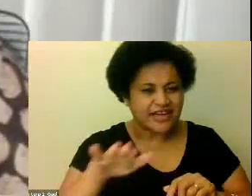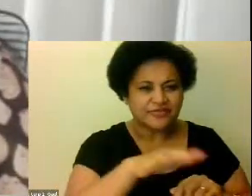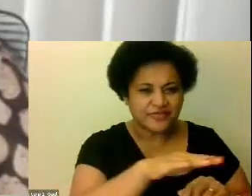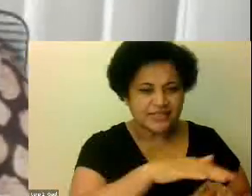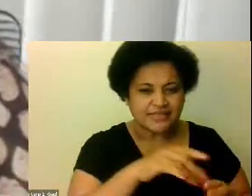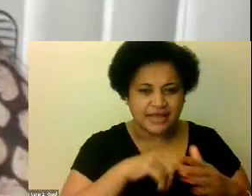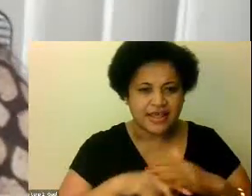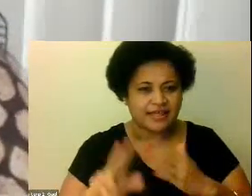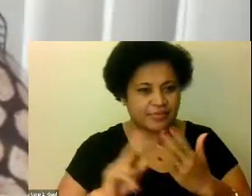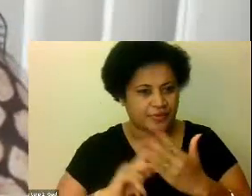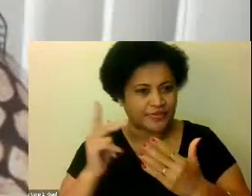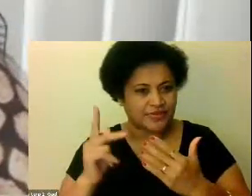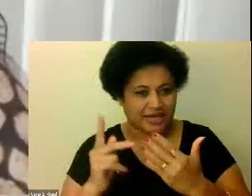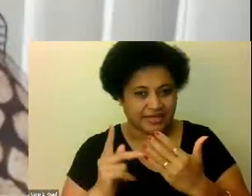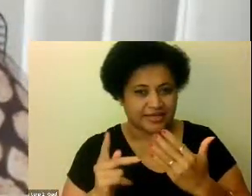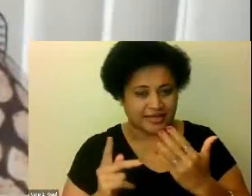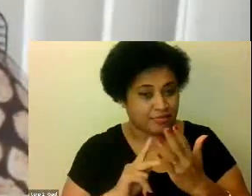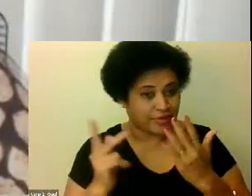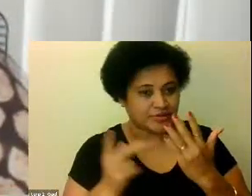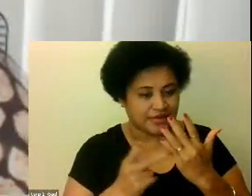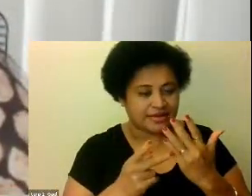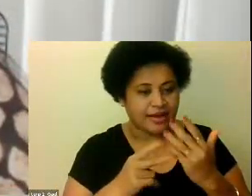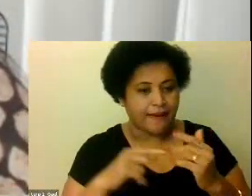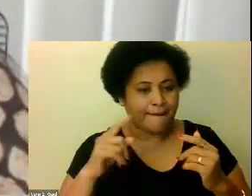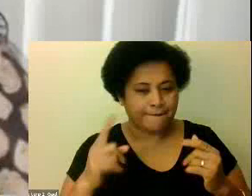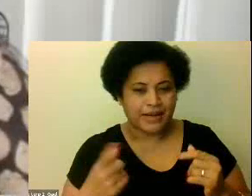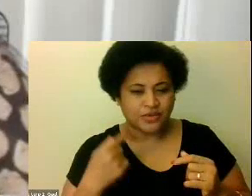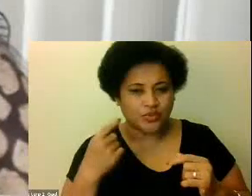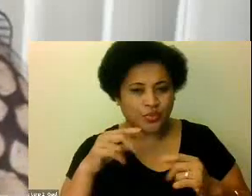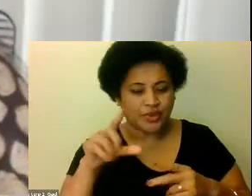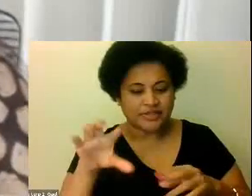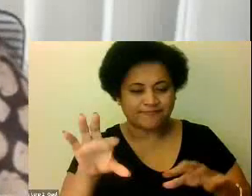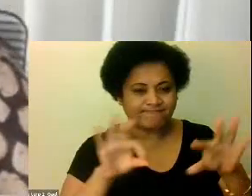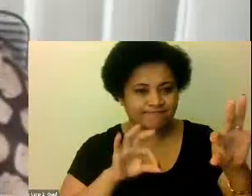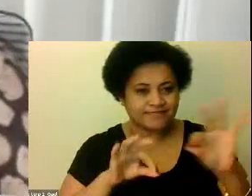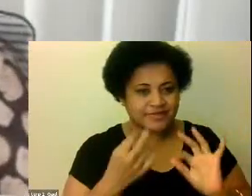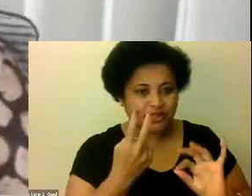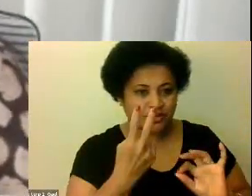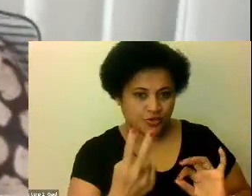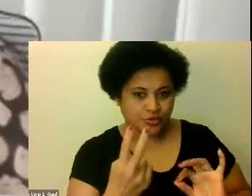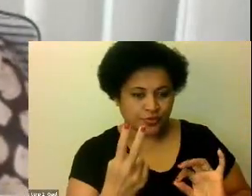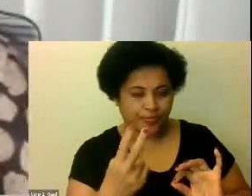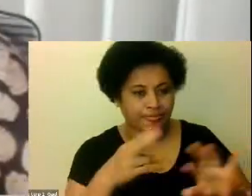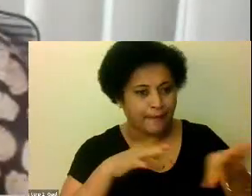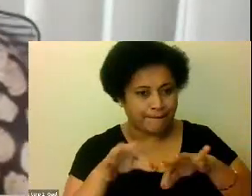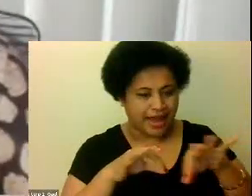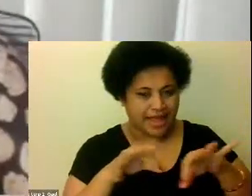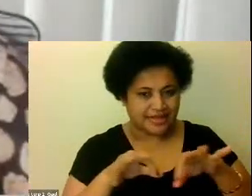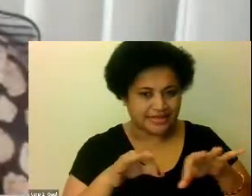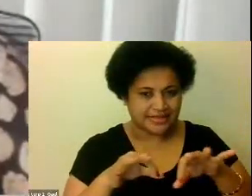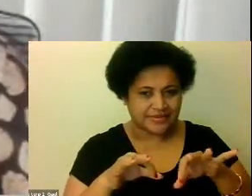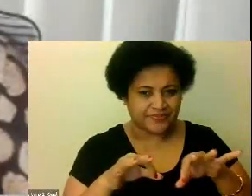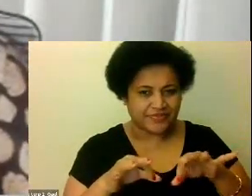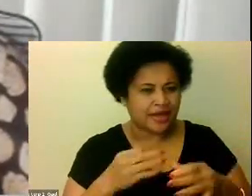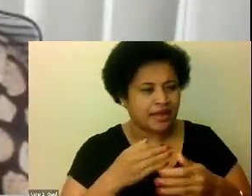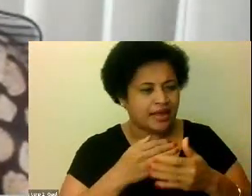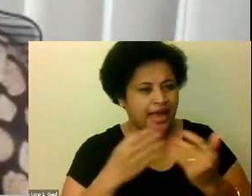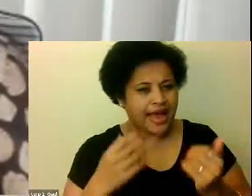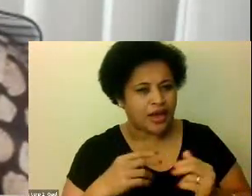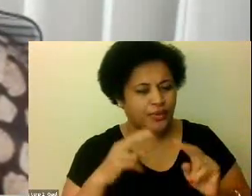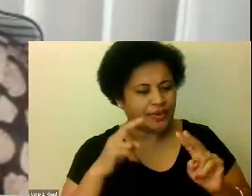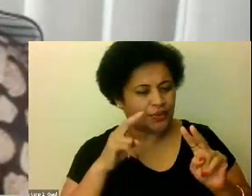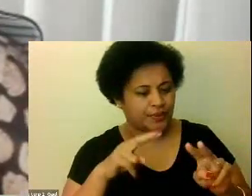but I'm just going to take maybe, the two different initiatives that we're focusing on and how we're looking at sort